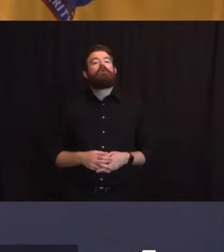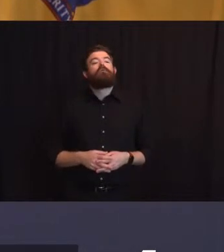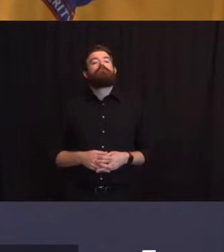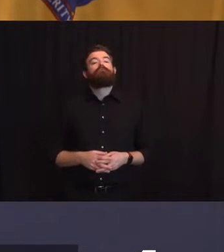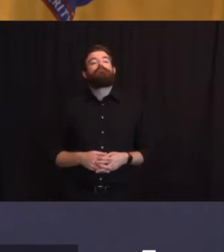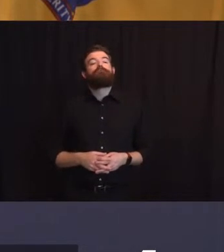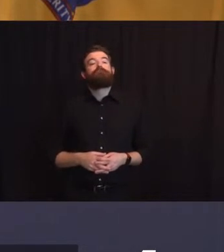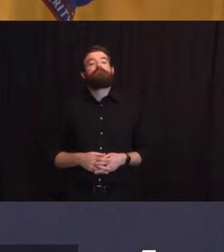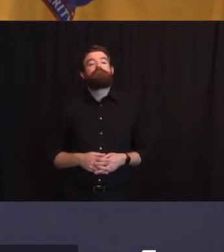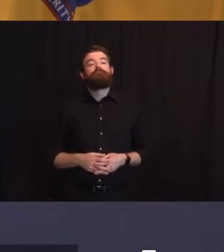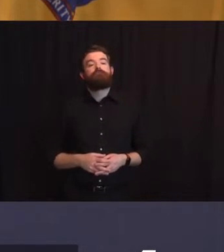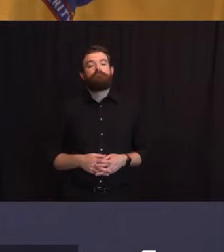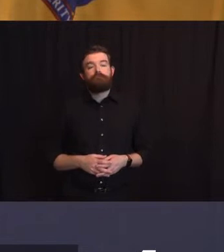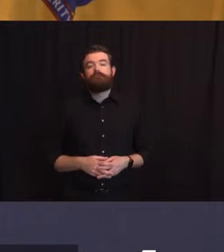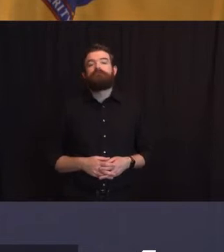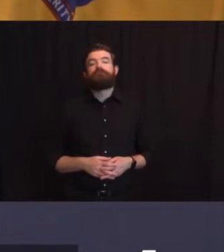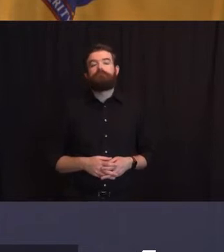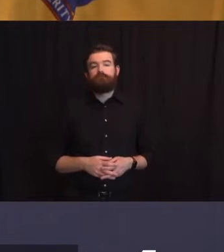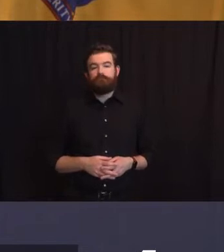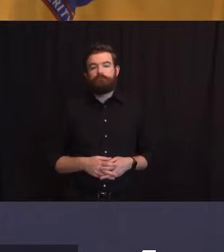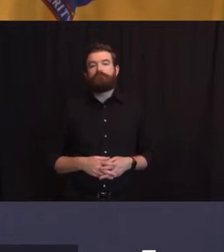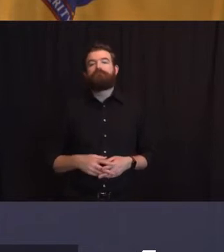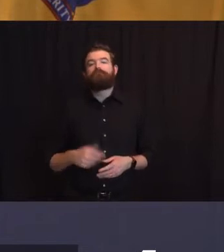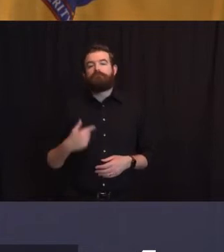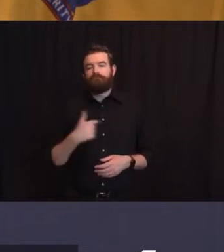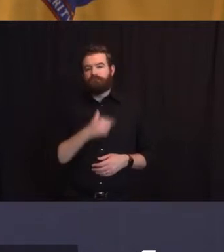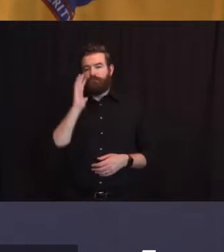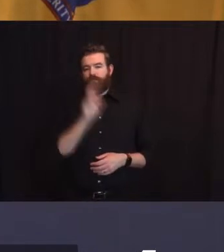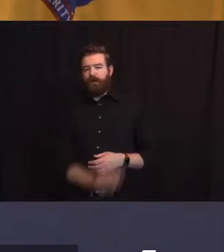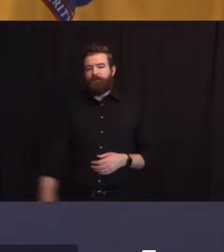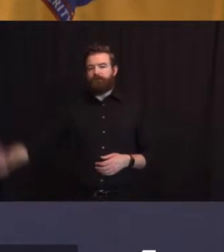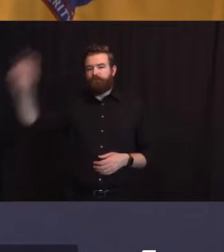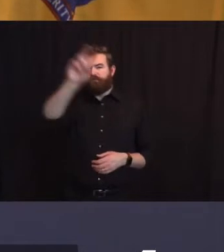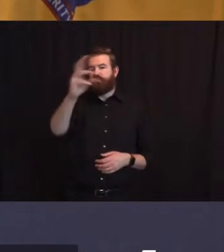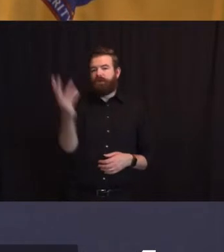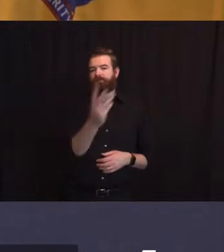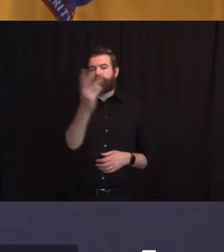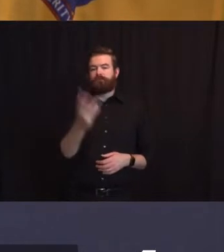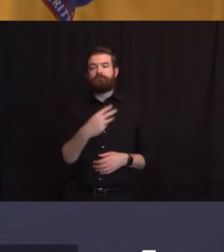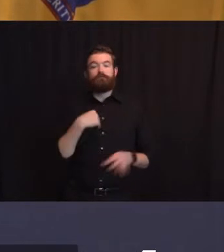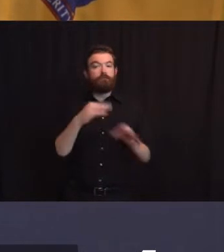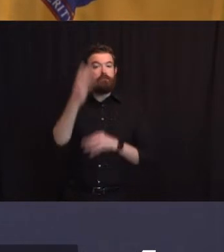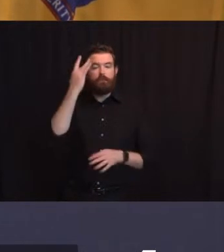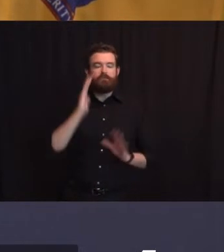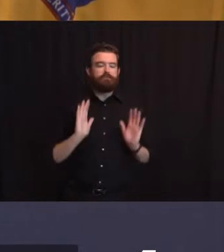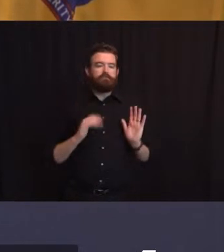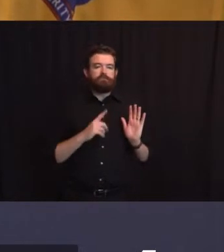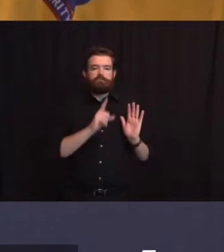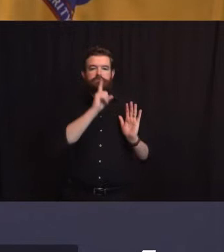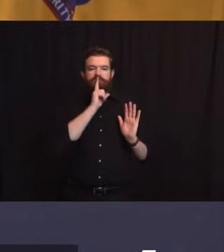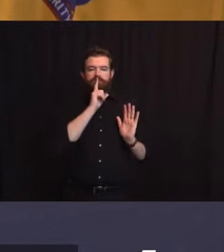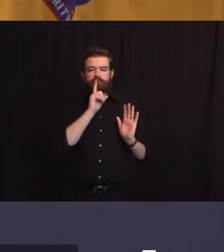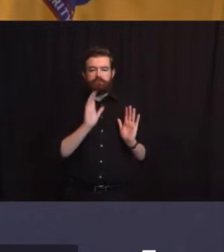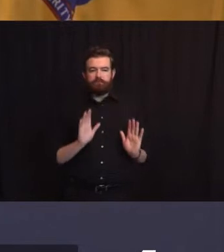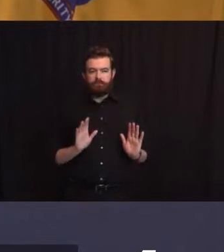say? So with that, Dustin, good afternoon. Good afternoon. A couple mask